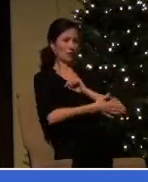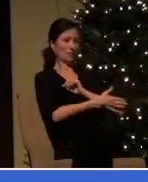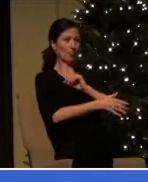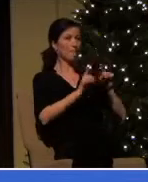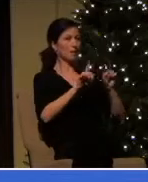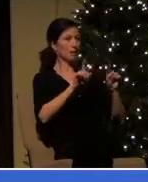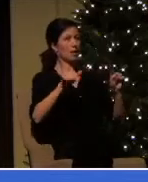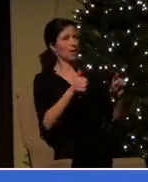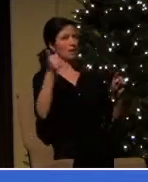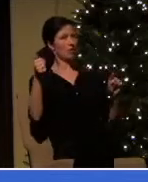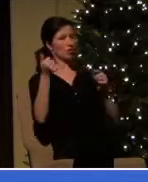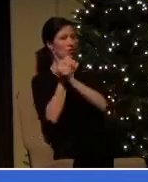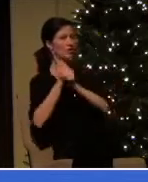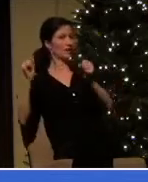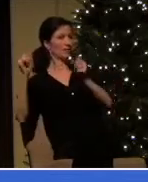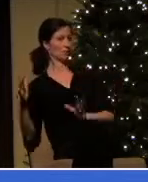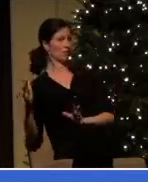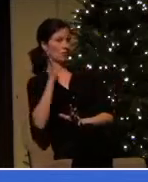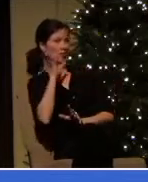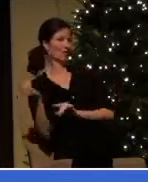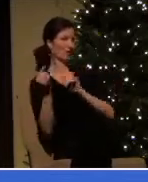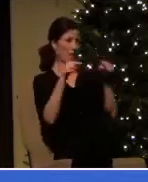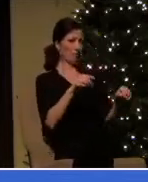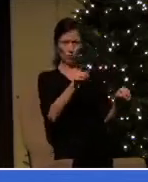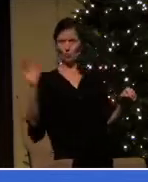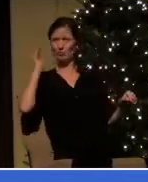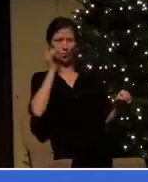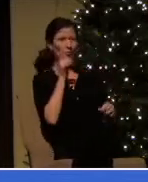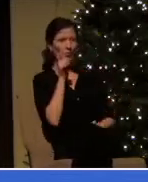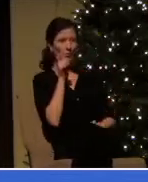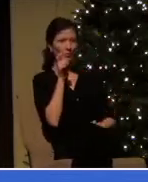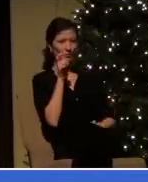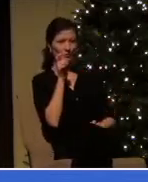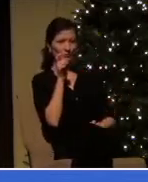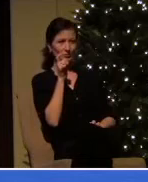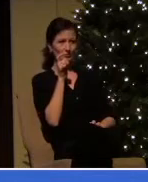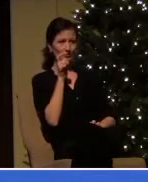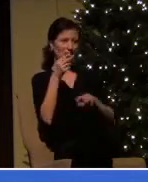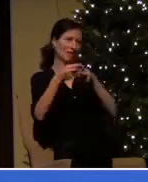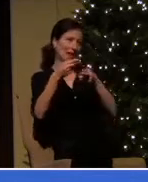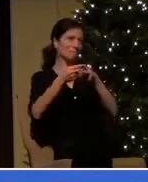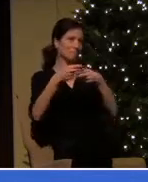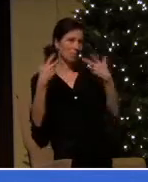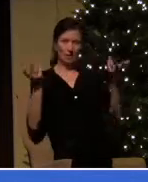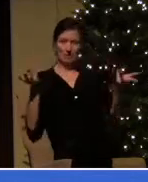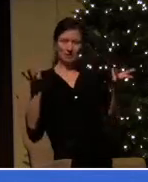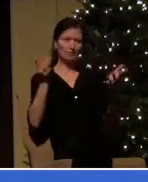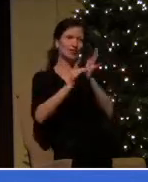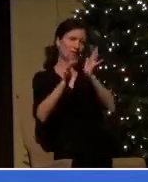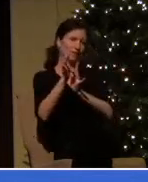greater deliverer. And you and I know him, of course, by the name